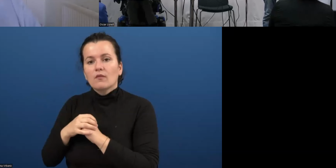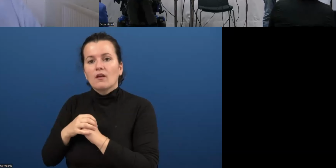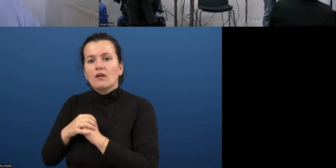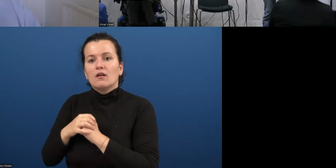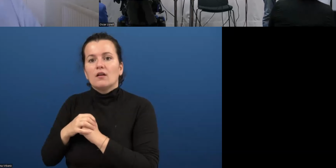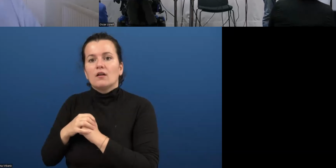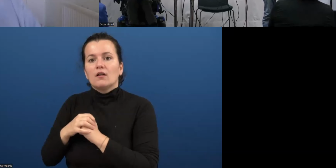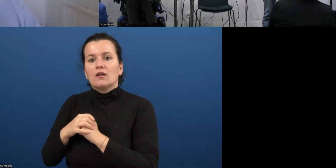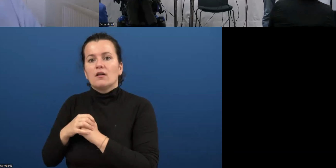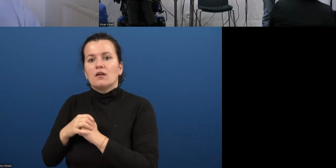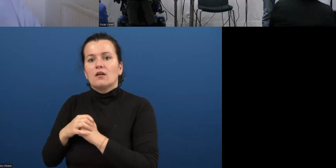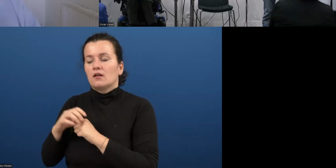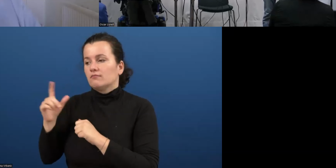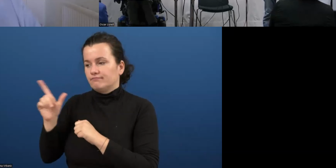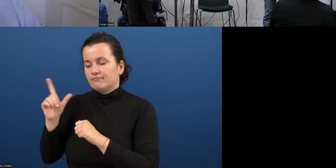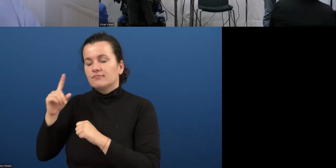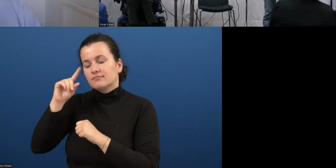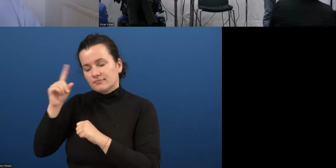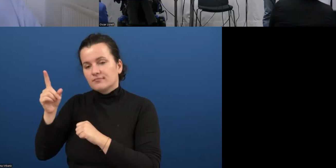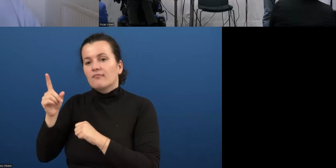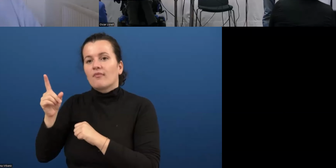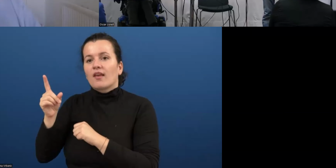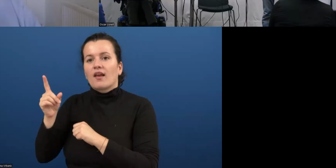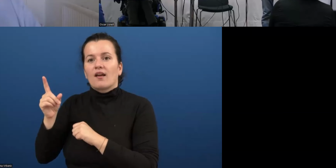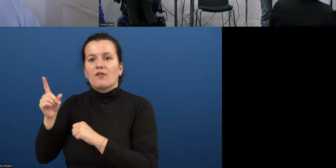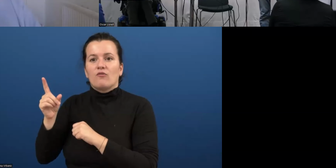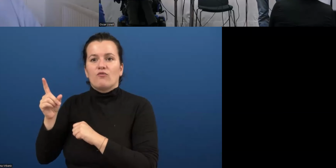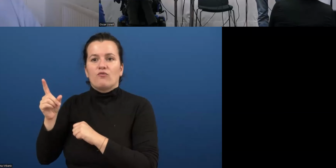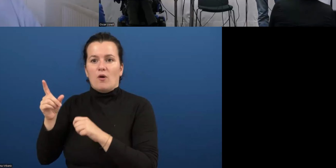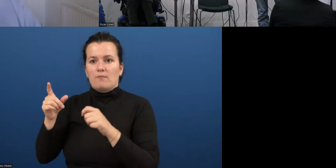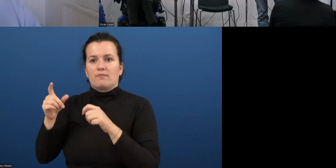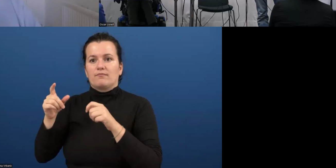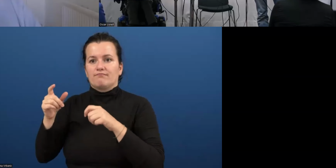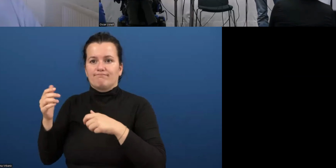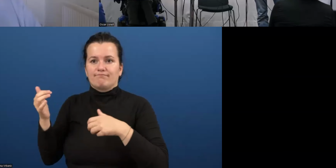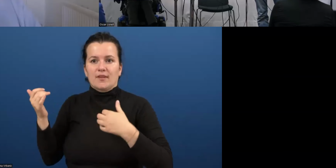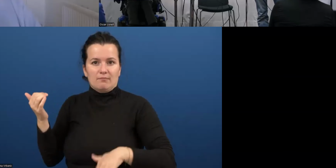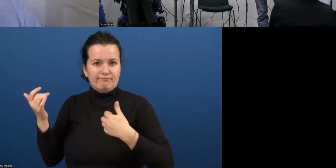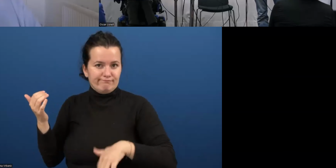the acoustic instrument and also with an electronic